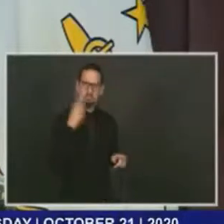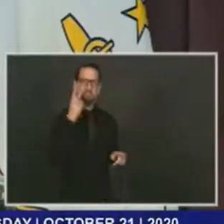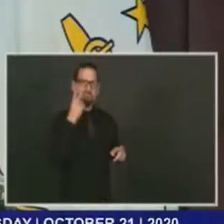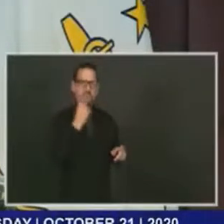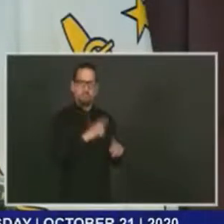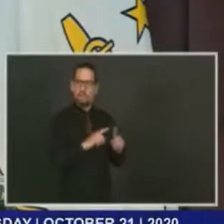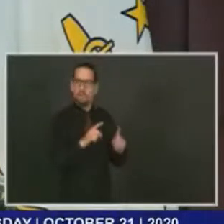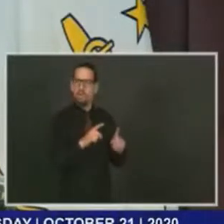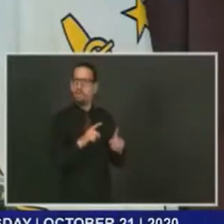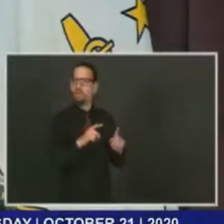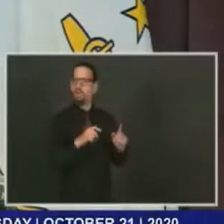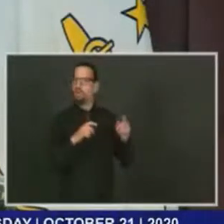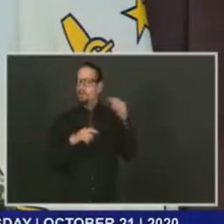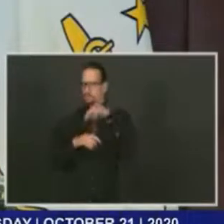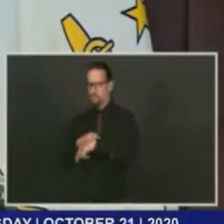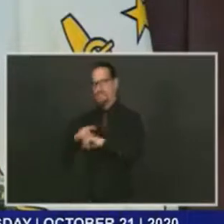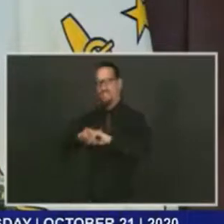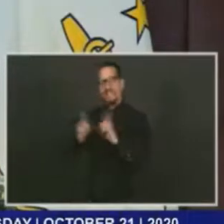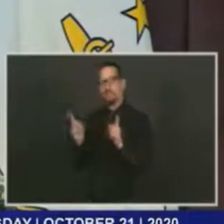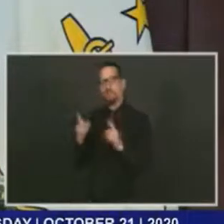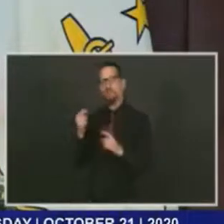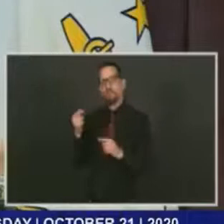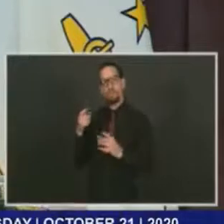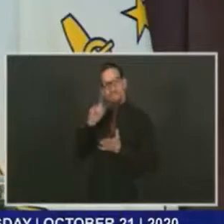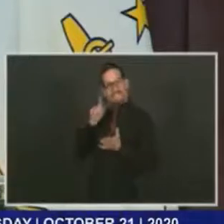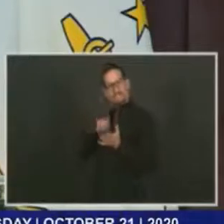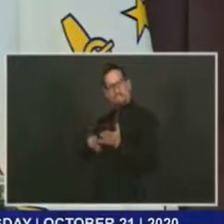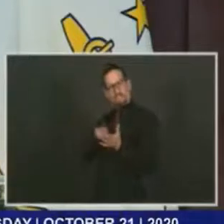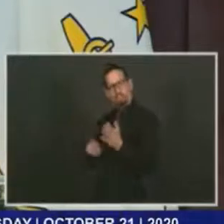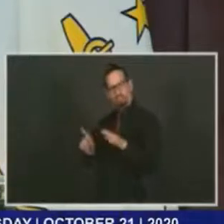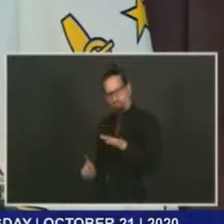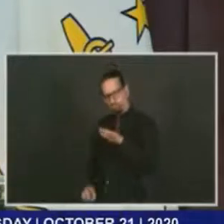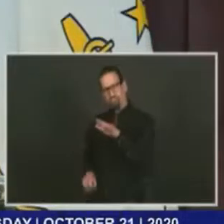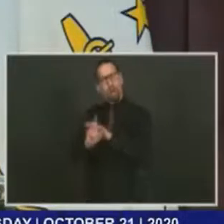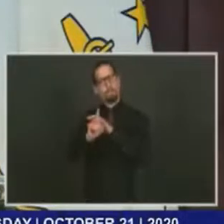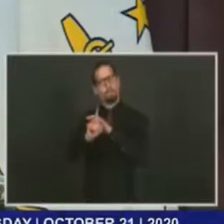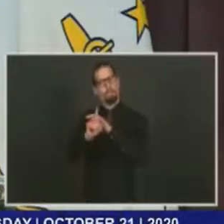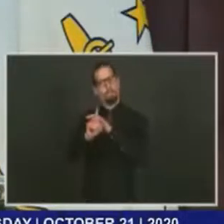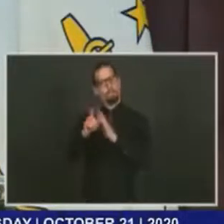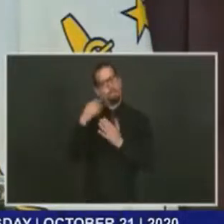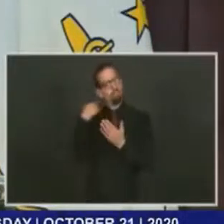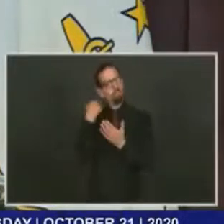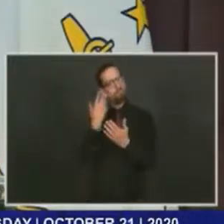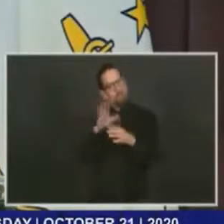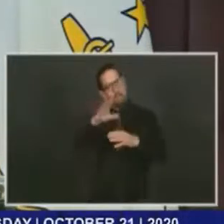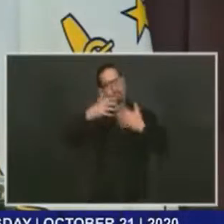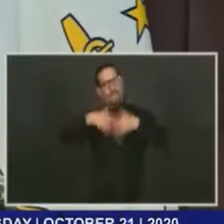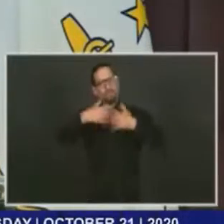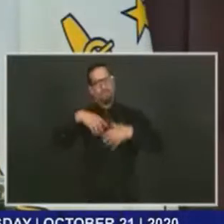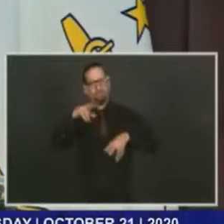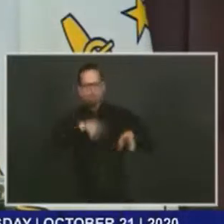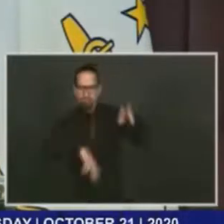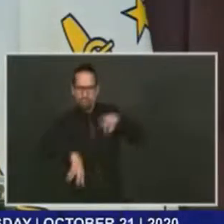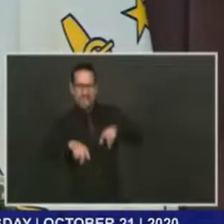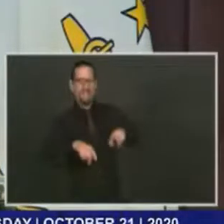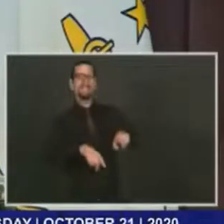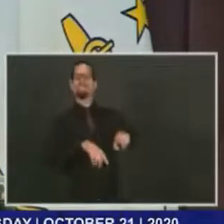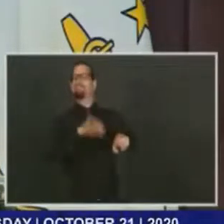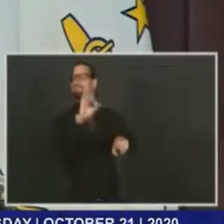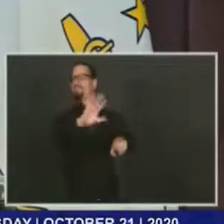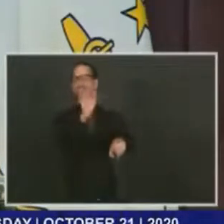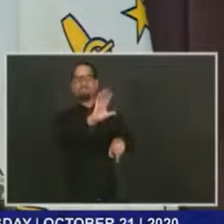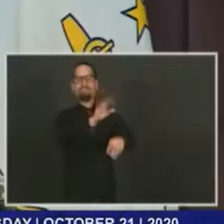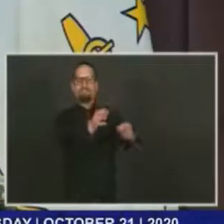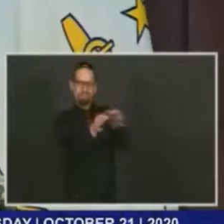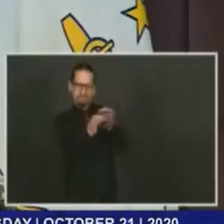operation, an employee there whose job it is to make sure that that company is keeping folks safe. It's a great idea, and I want to